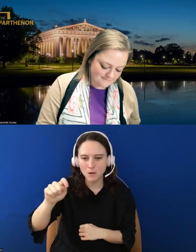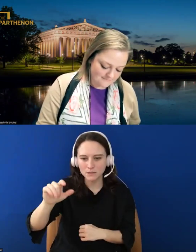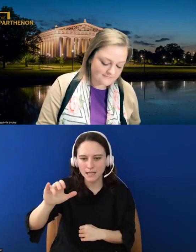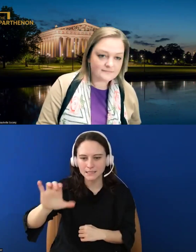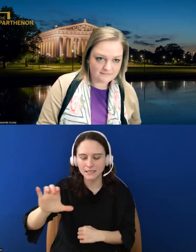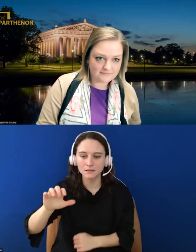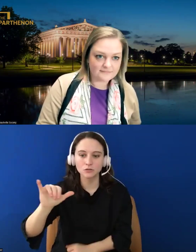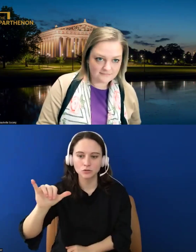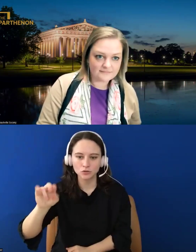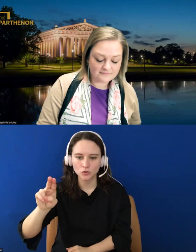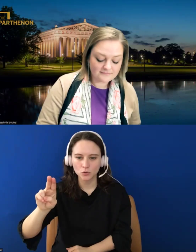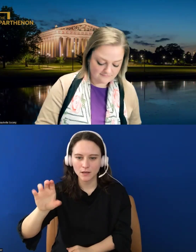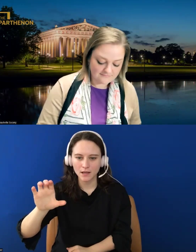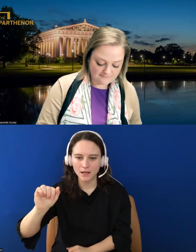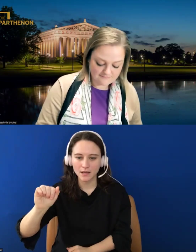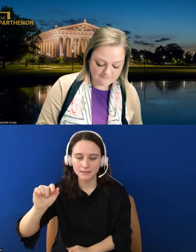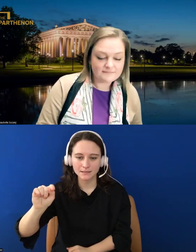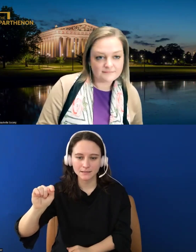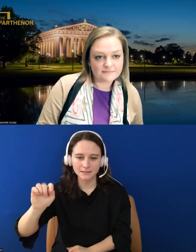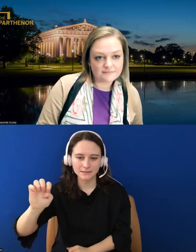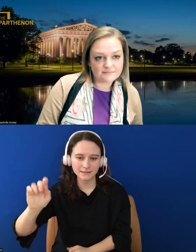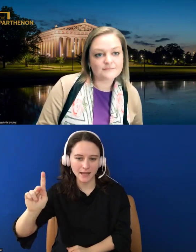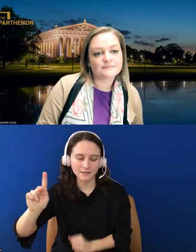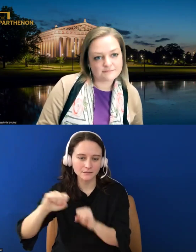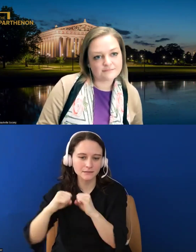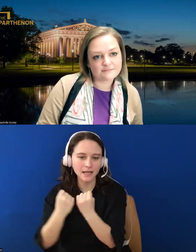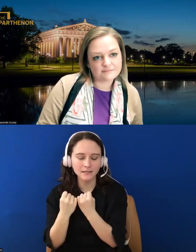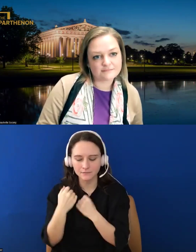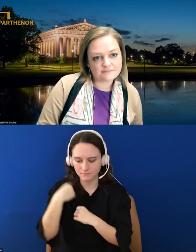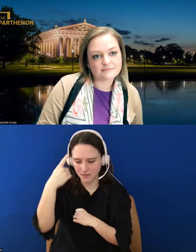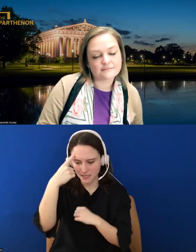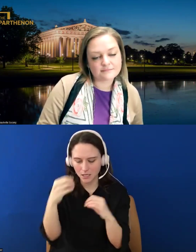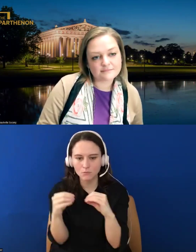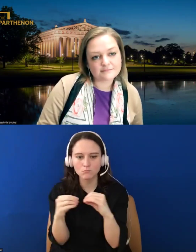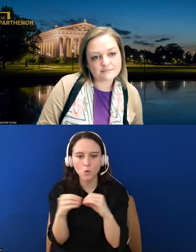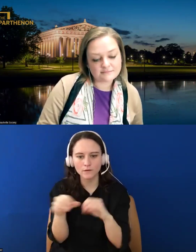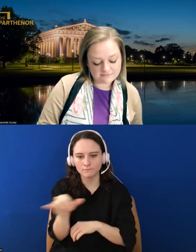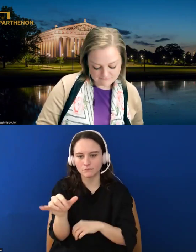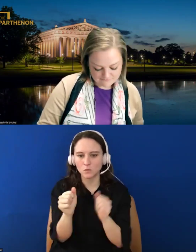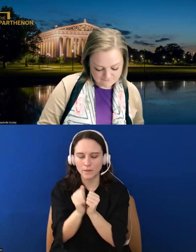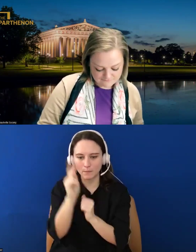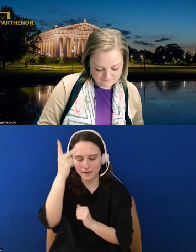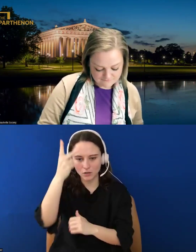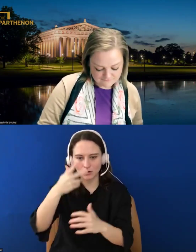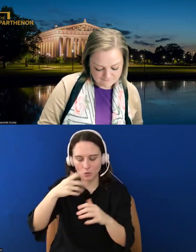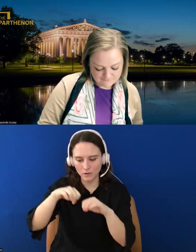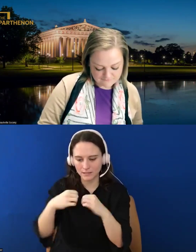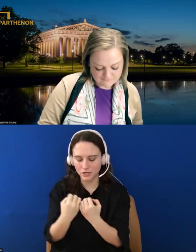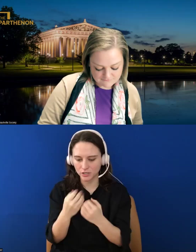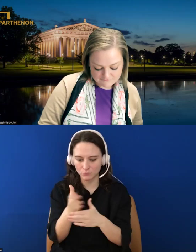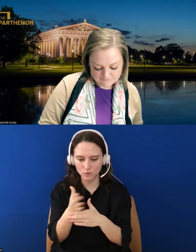Yucatec societies. I think there are more resemblance in the political organization between